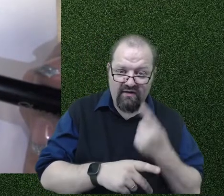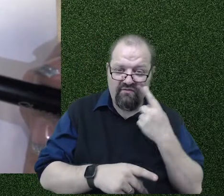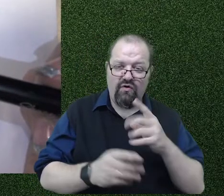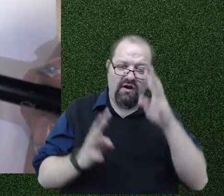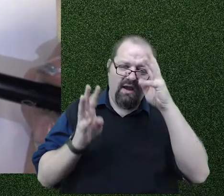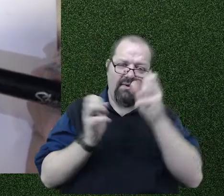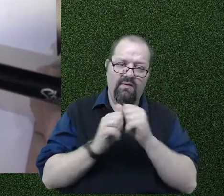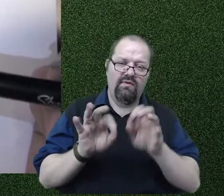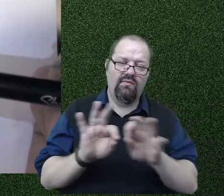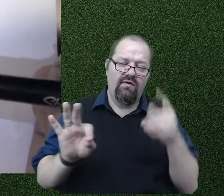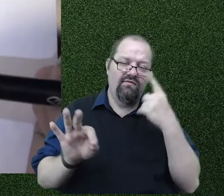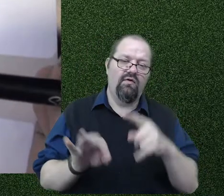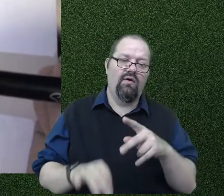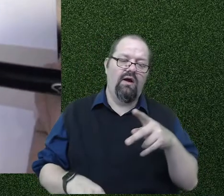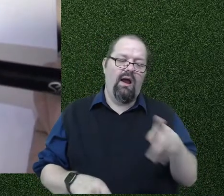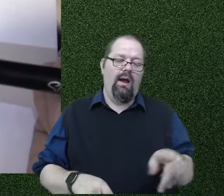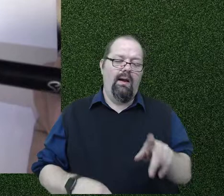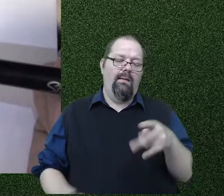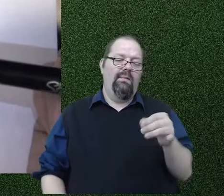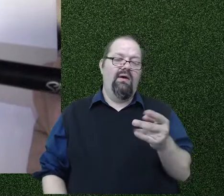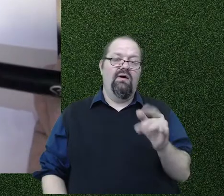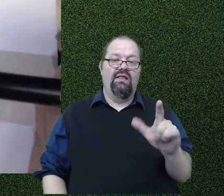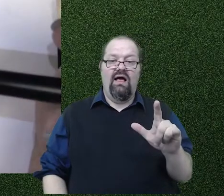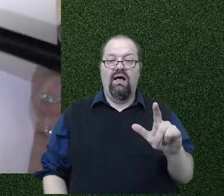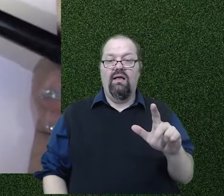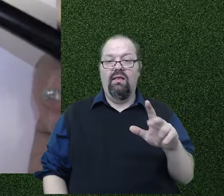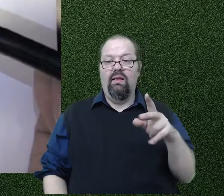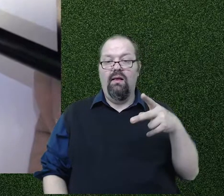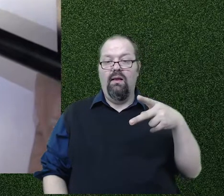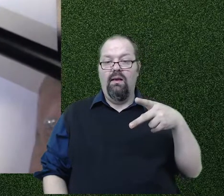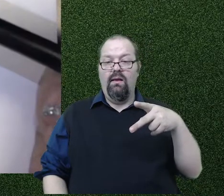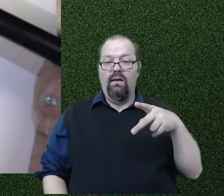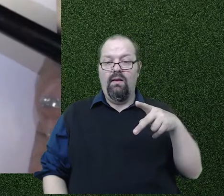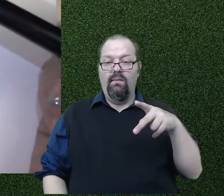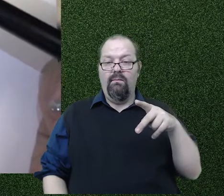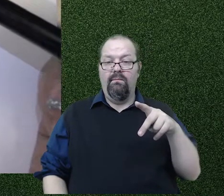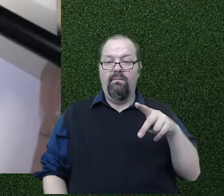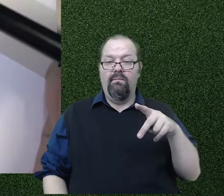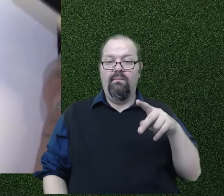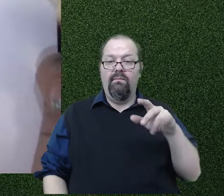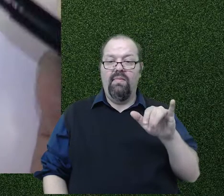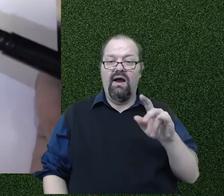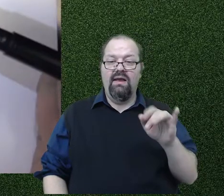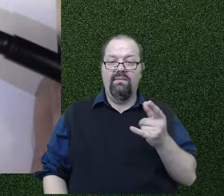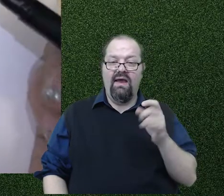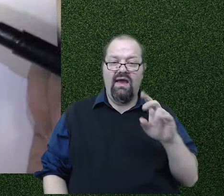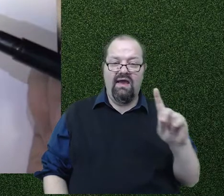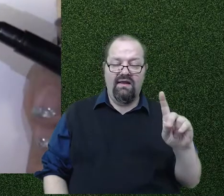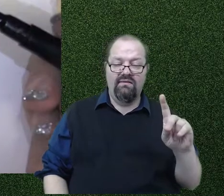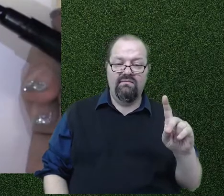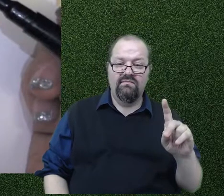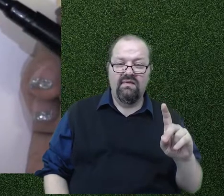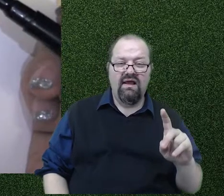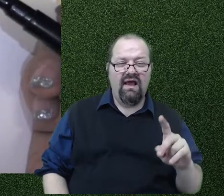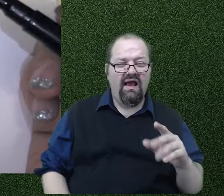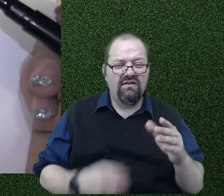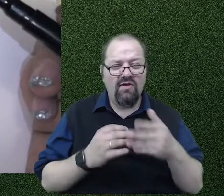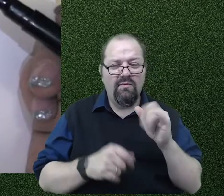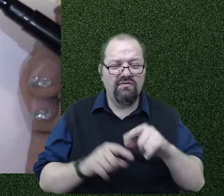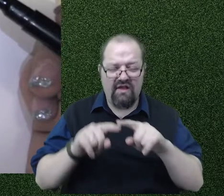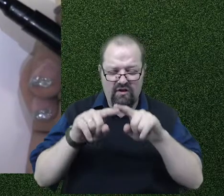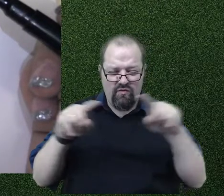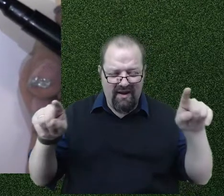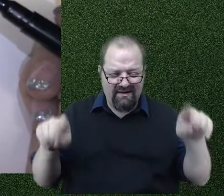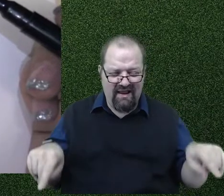a parallelepiped. And what that is, it's like, I'm thinking of a rectangular box, but